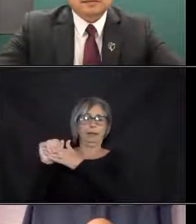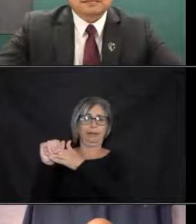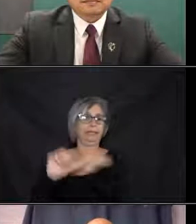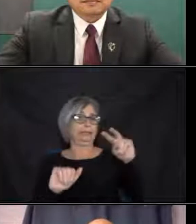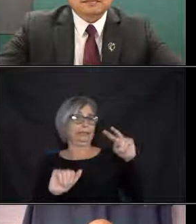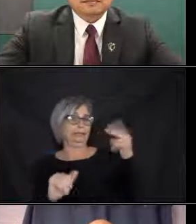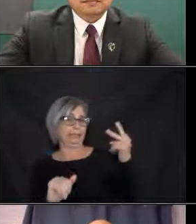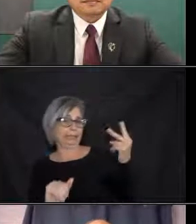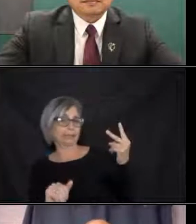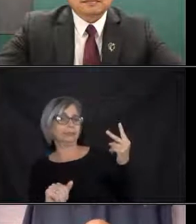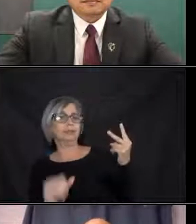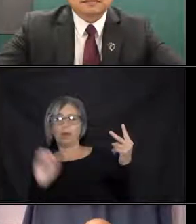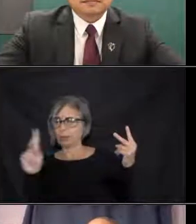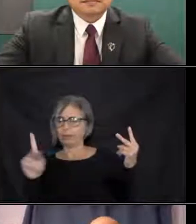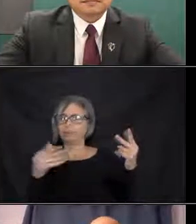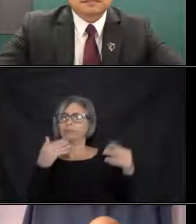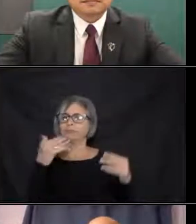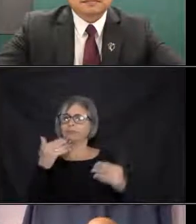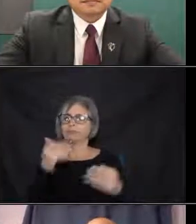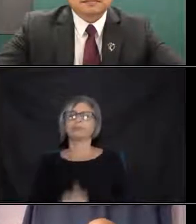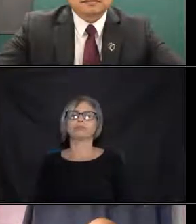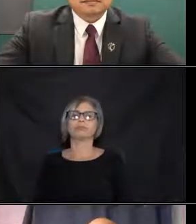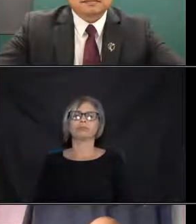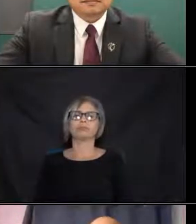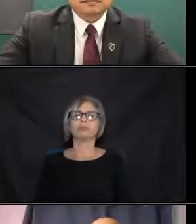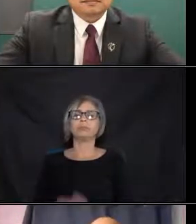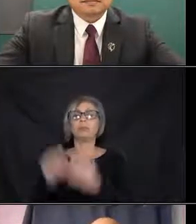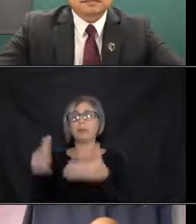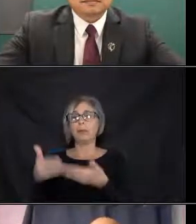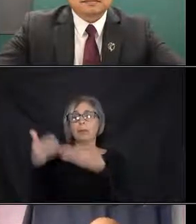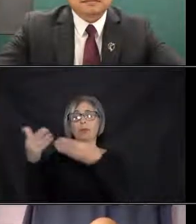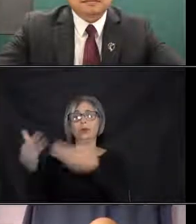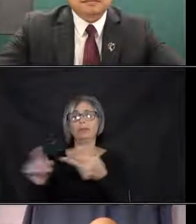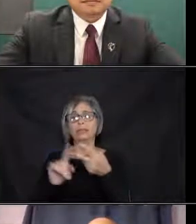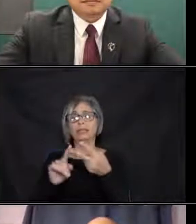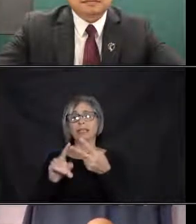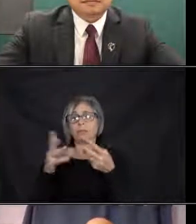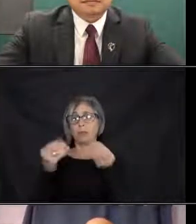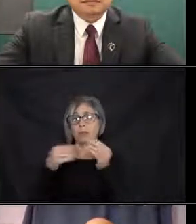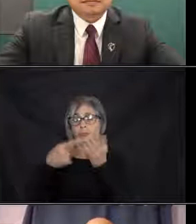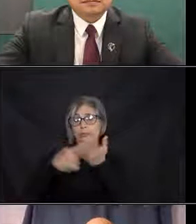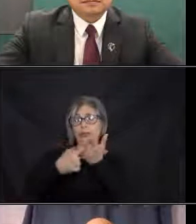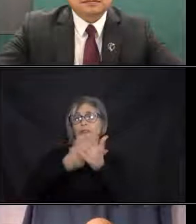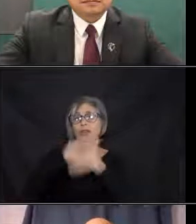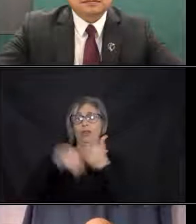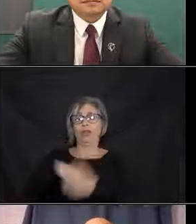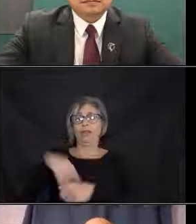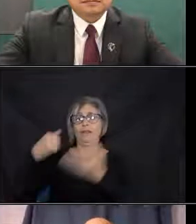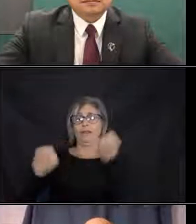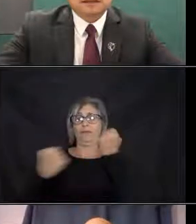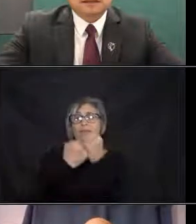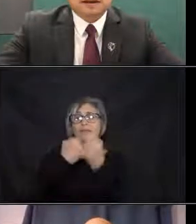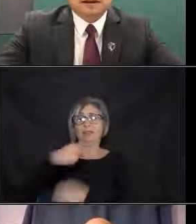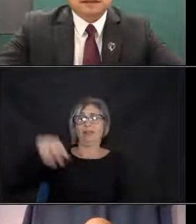Second. All right. Motion and a second. Seeing no further discussion, all those in favor state so by saying